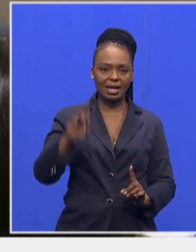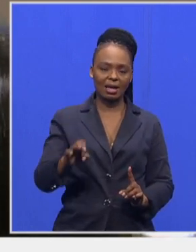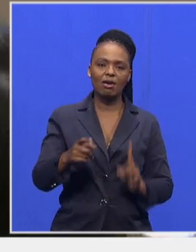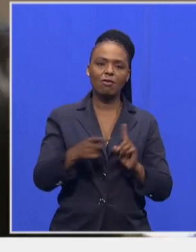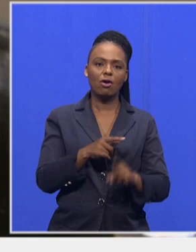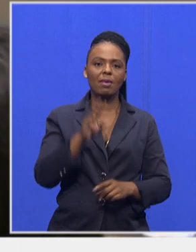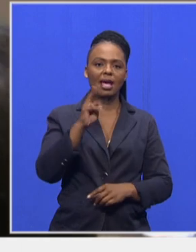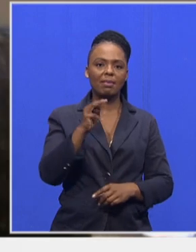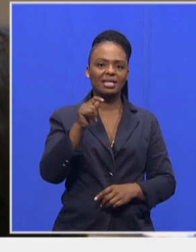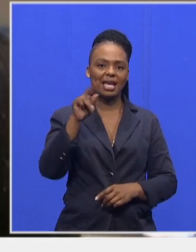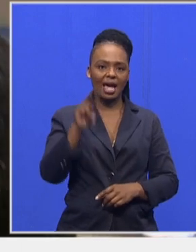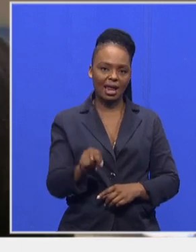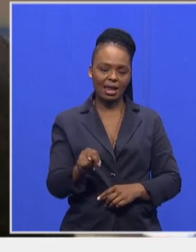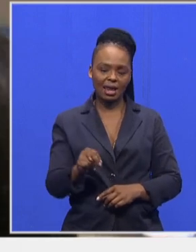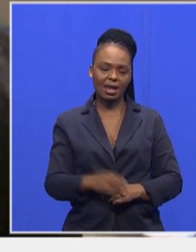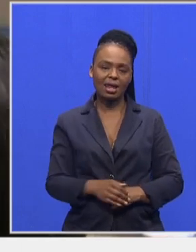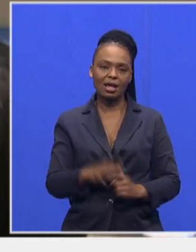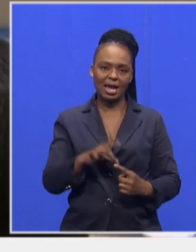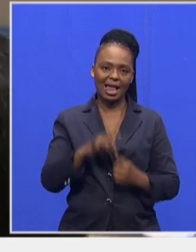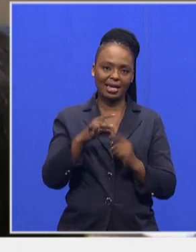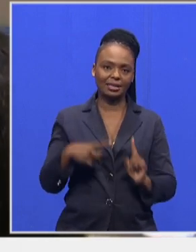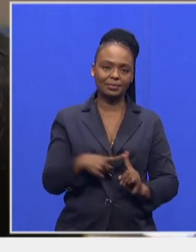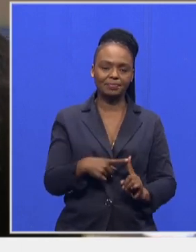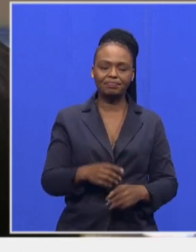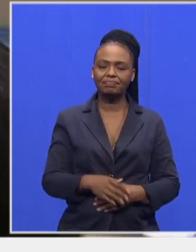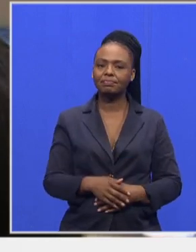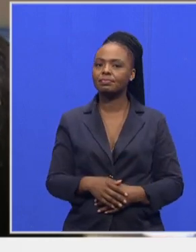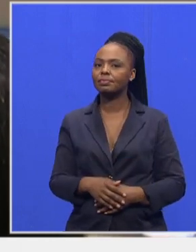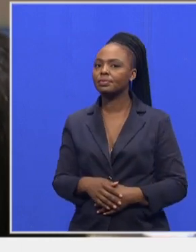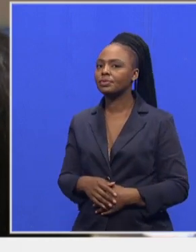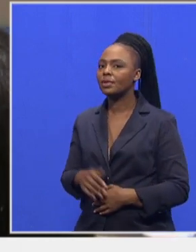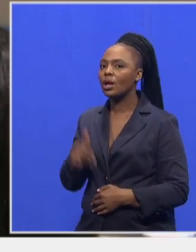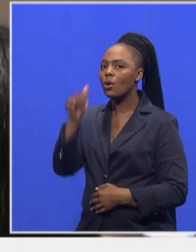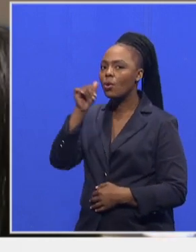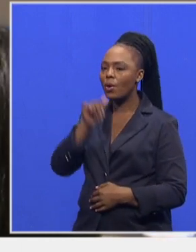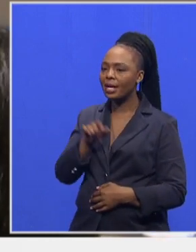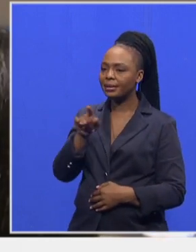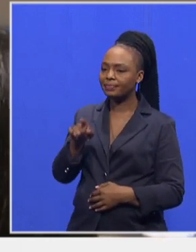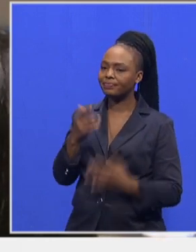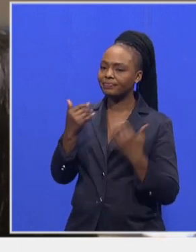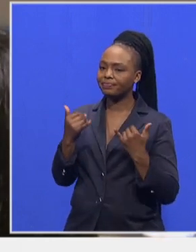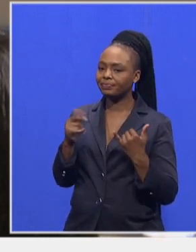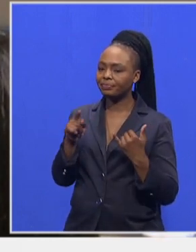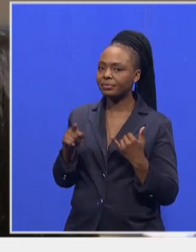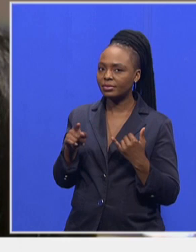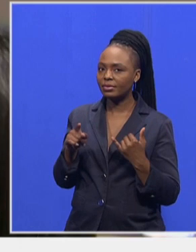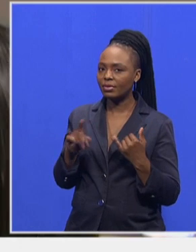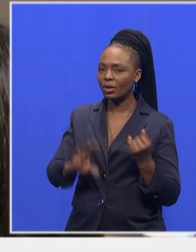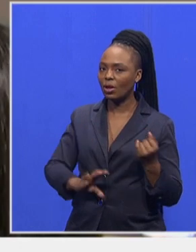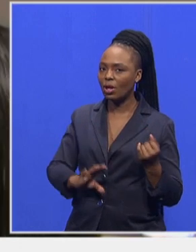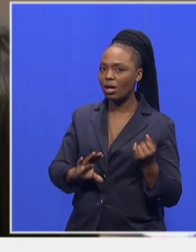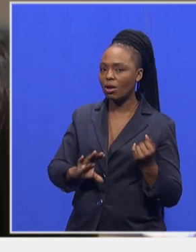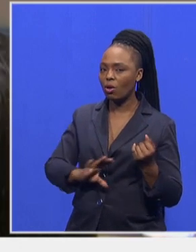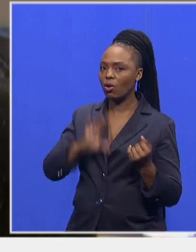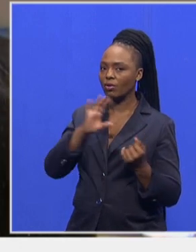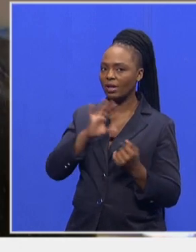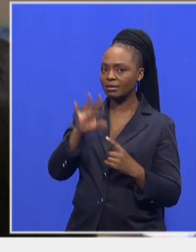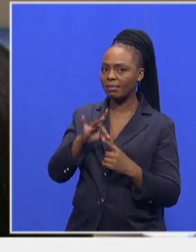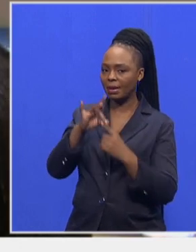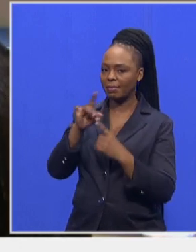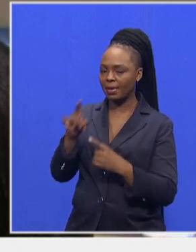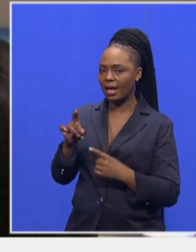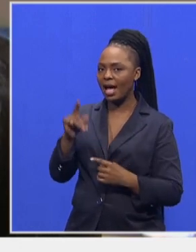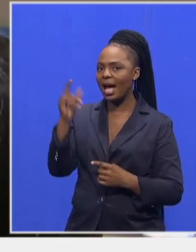today. And where do you draw that confidence from? We understand that the other side, the